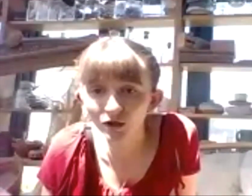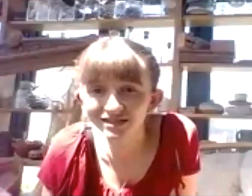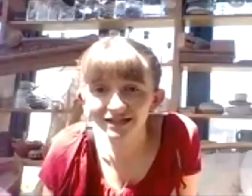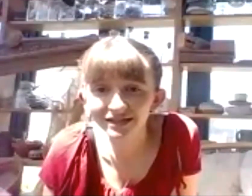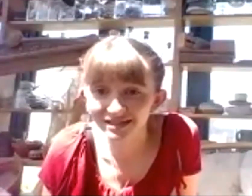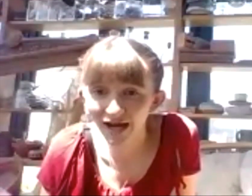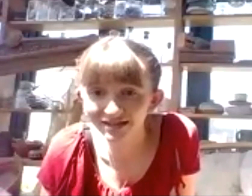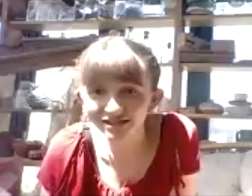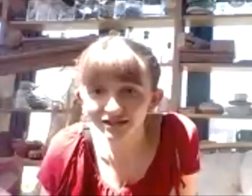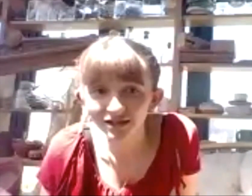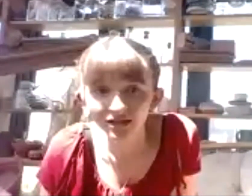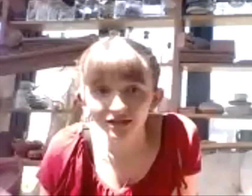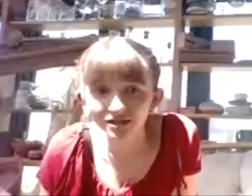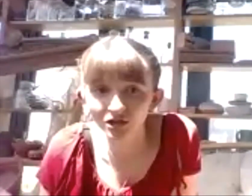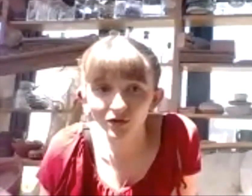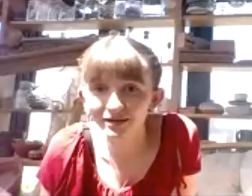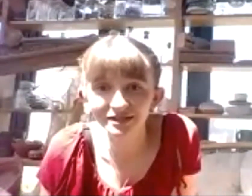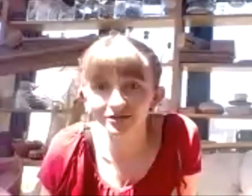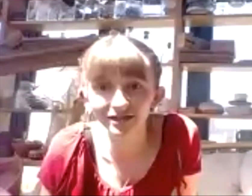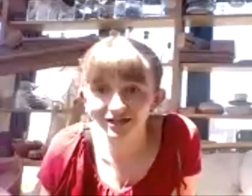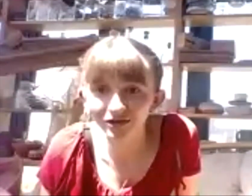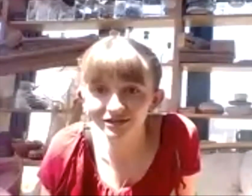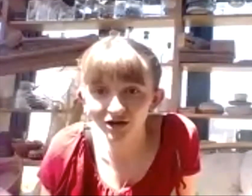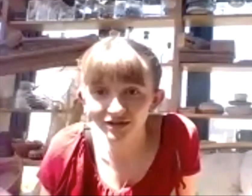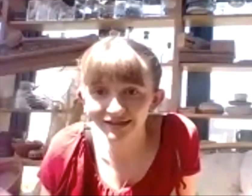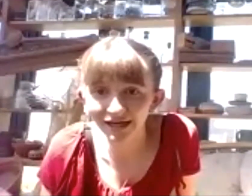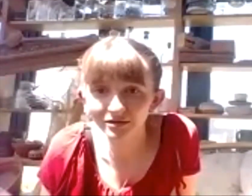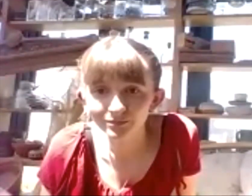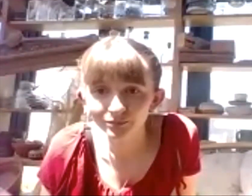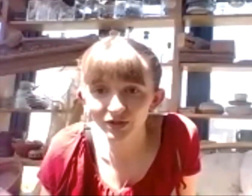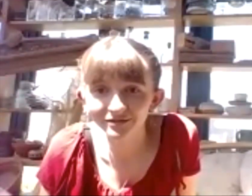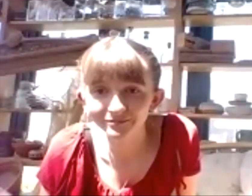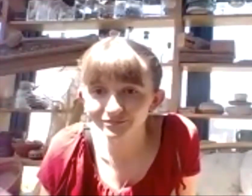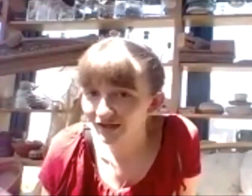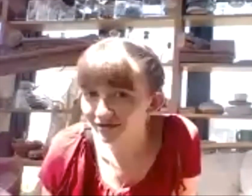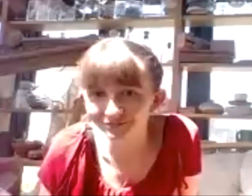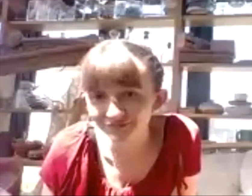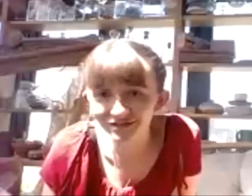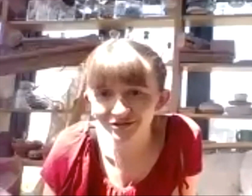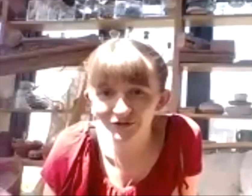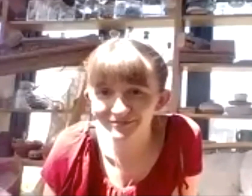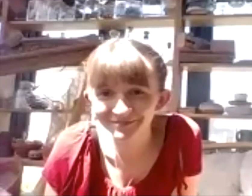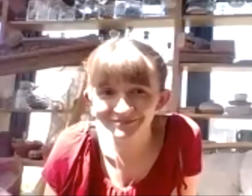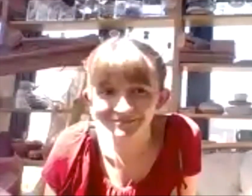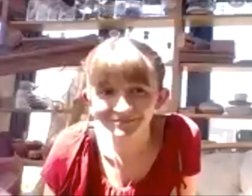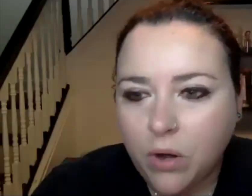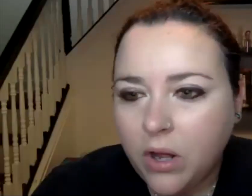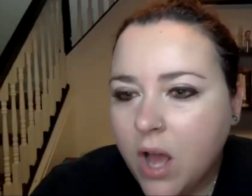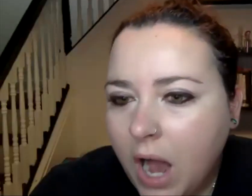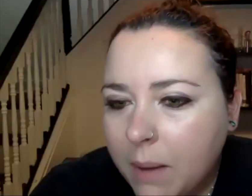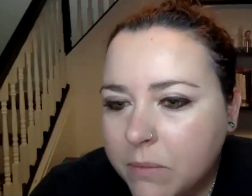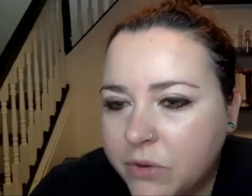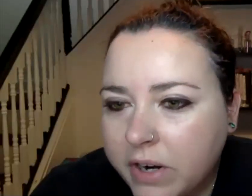the work study this past year. So I'm still like early on in the game, but yeah, it's so fun. Very